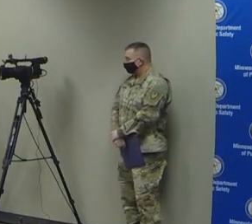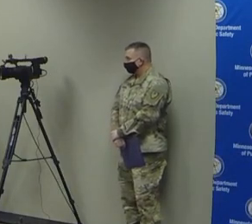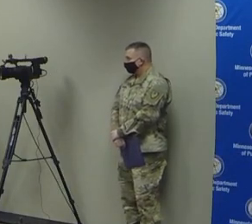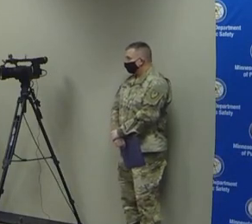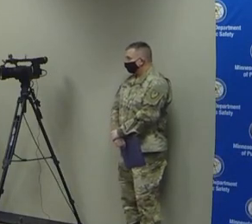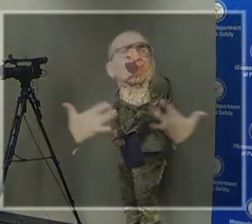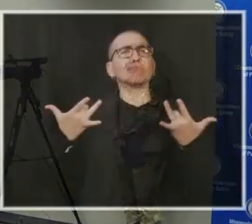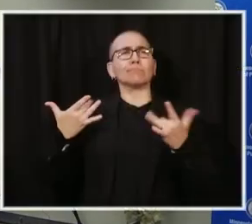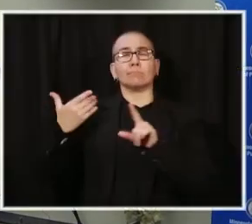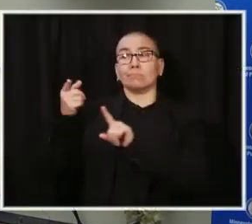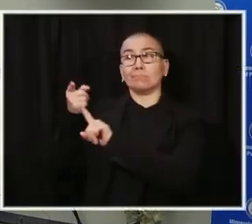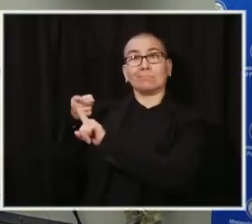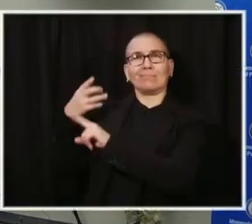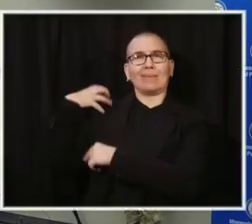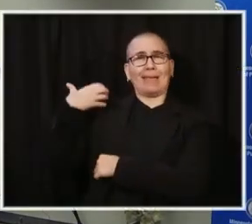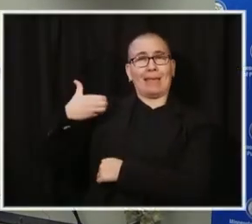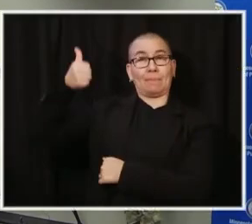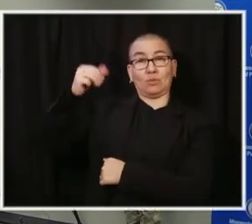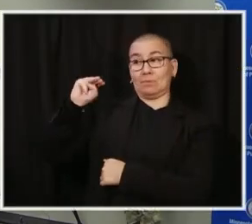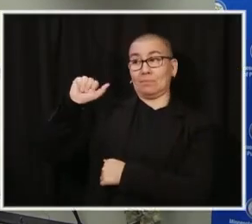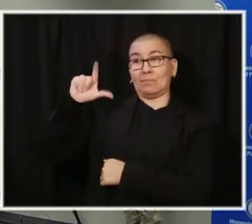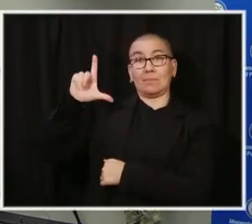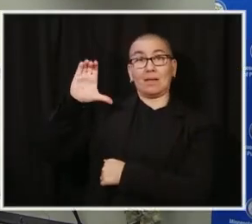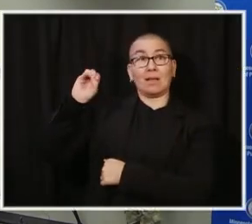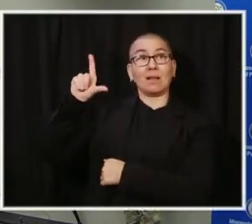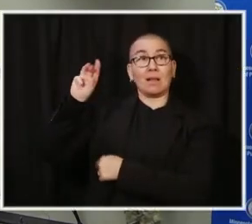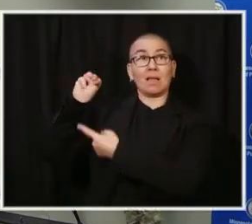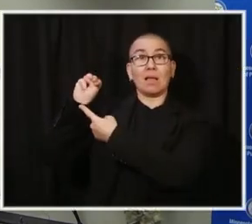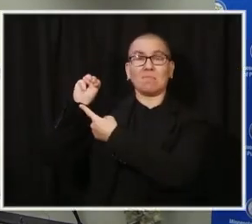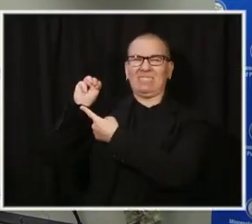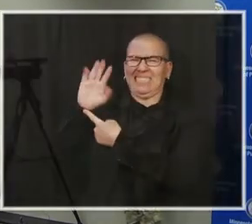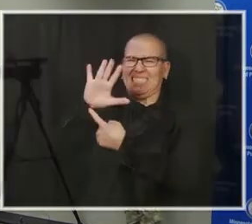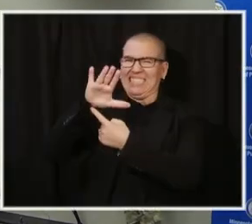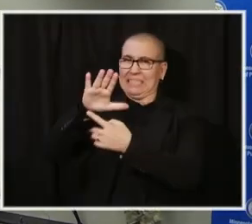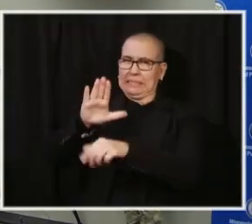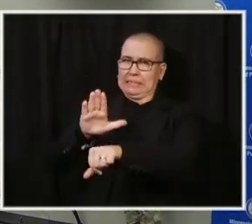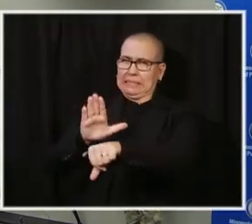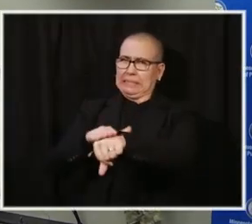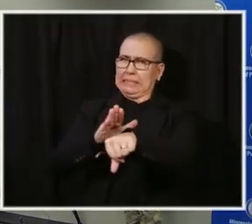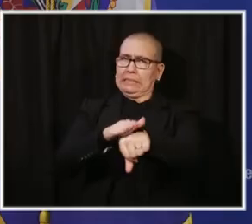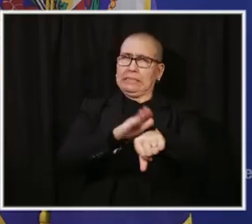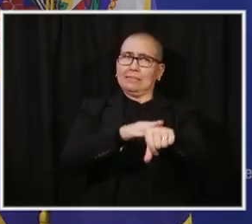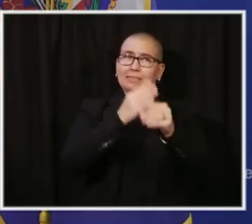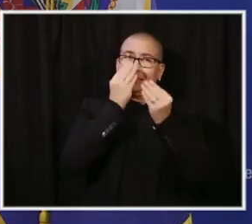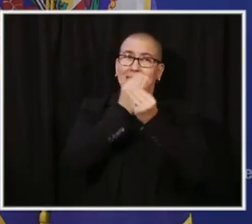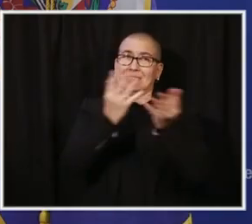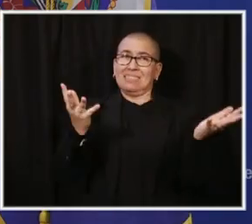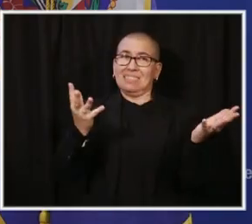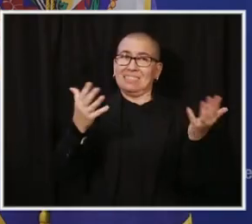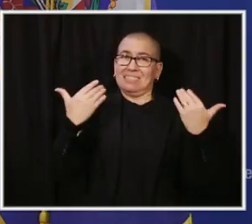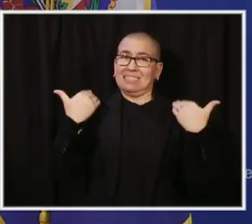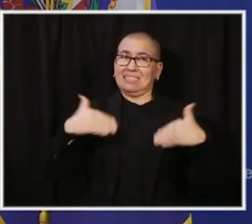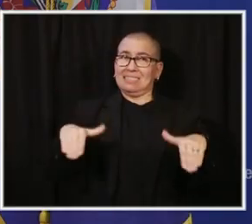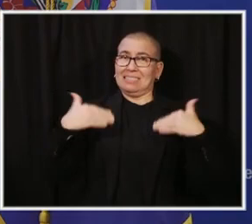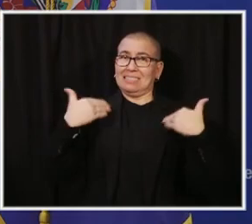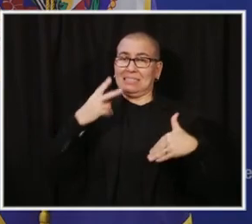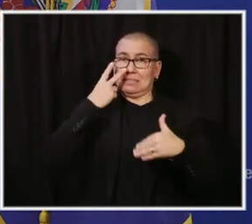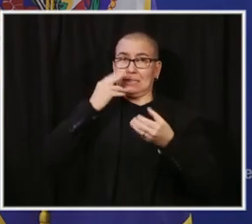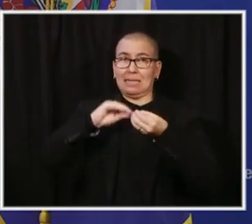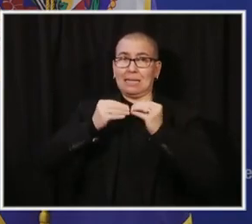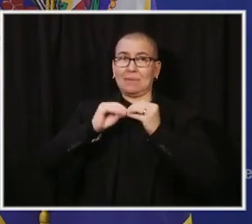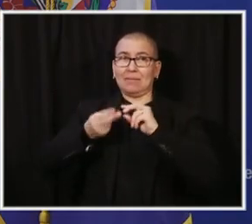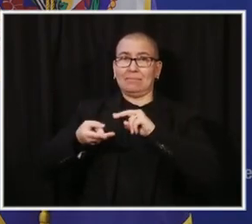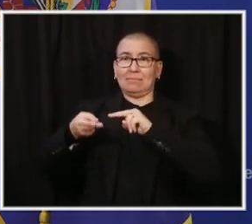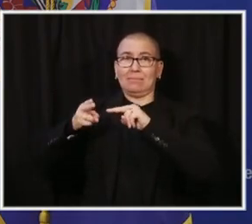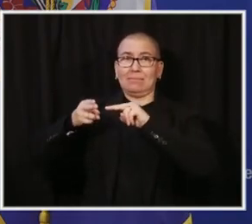Malcolm. Again, we really caution on seeing trends over a long period of time. The one thing is, I think a